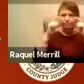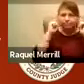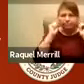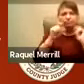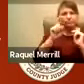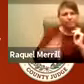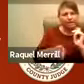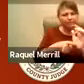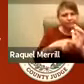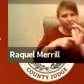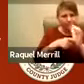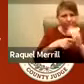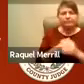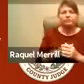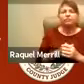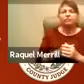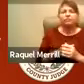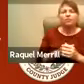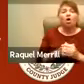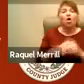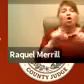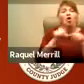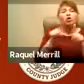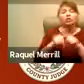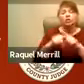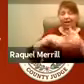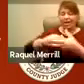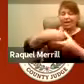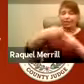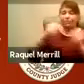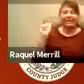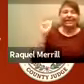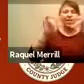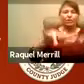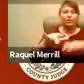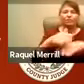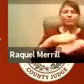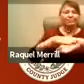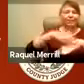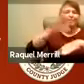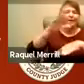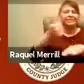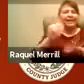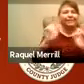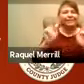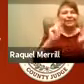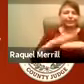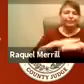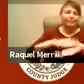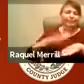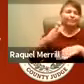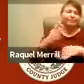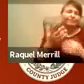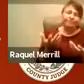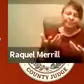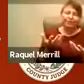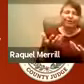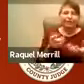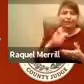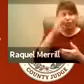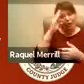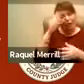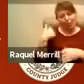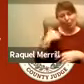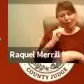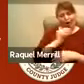A biggie is outdoor gathering of 10 people or more. You know, we come from